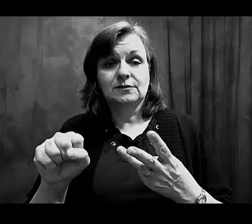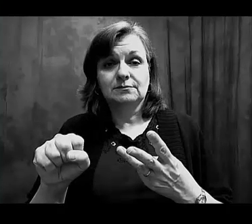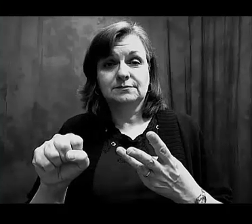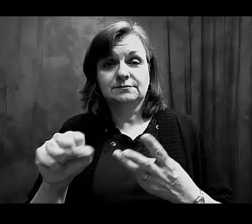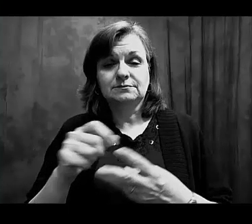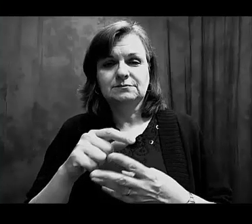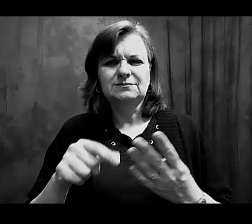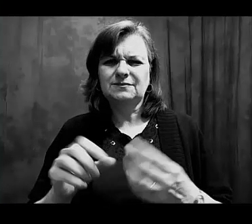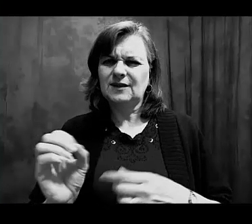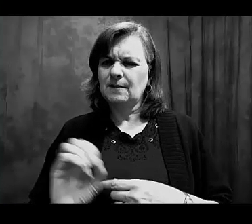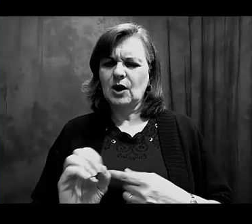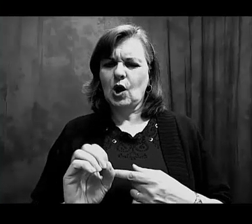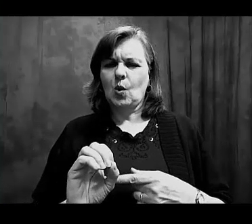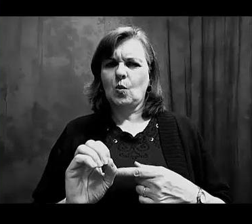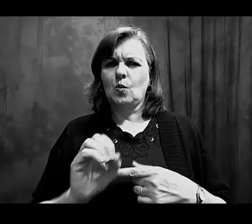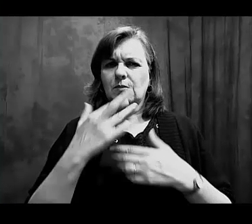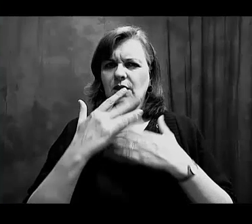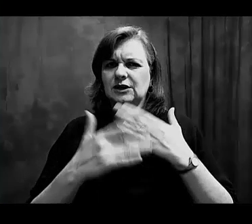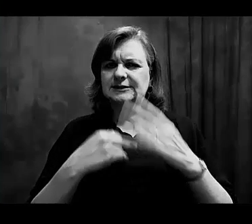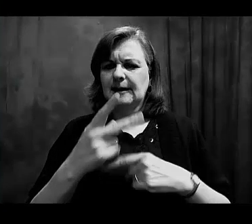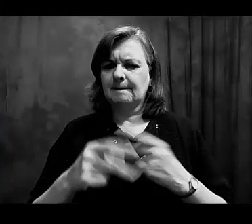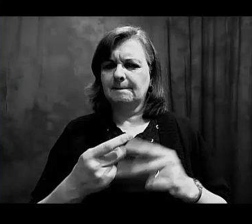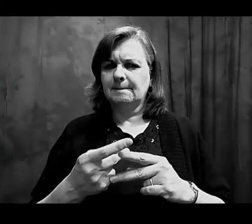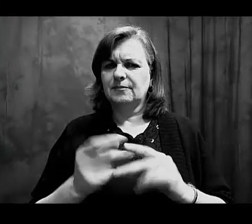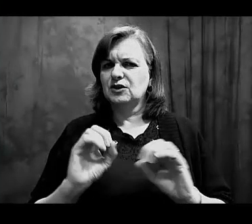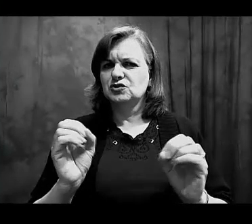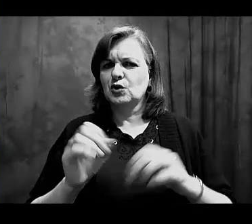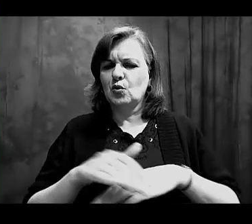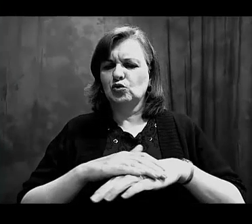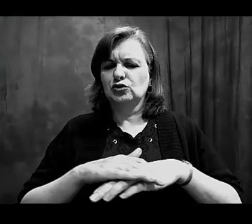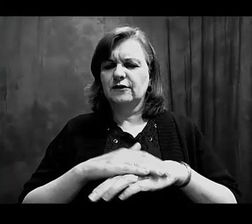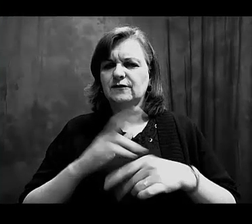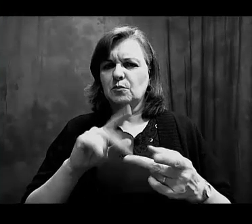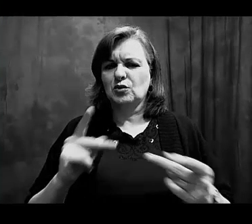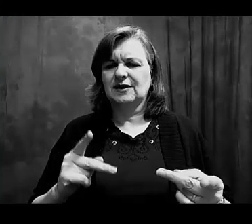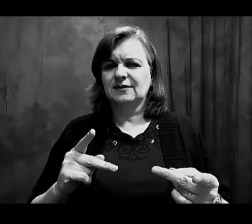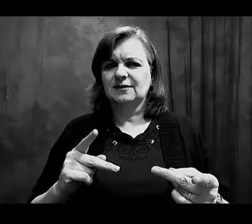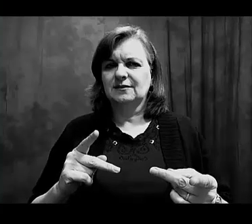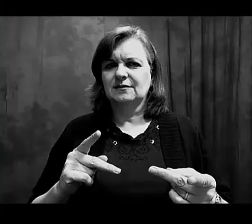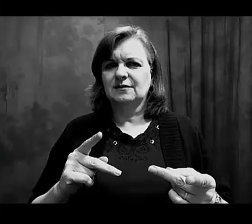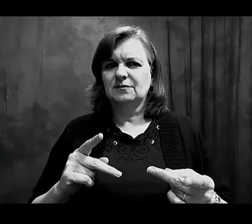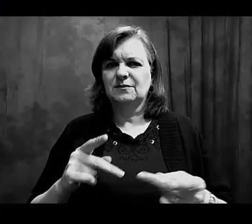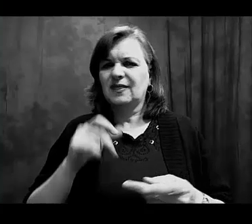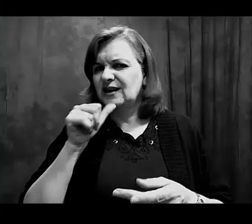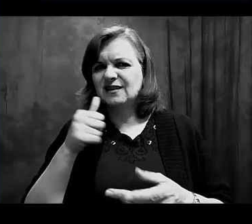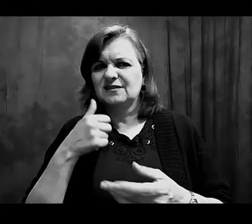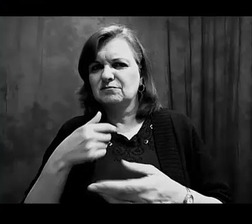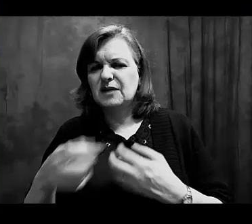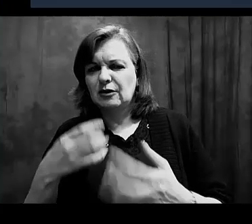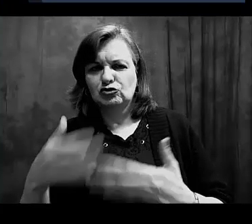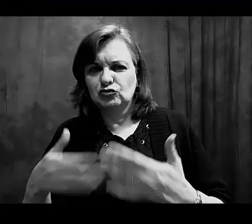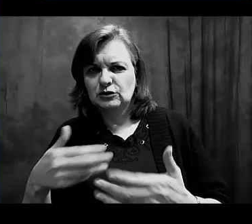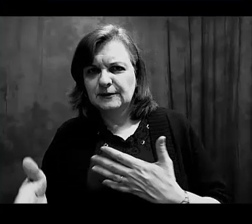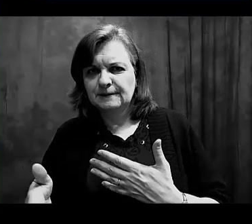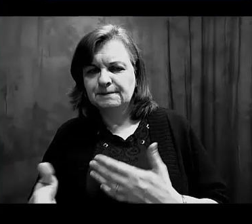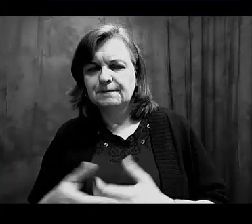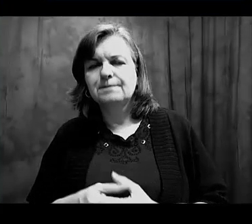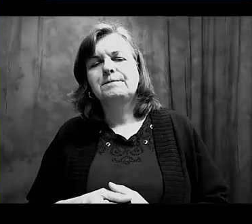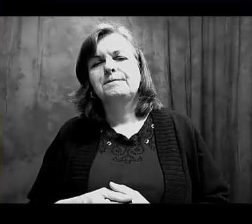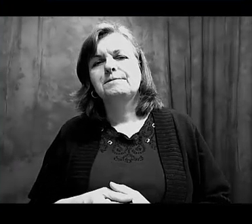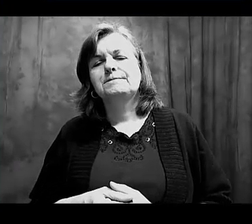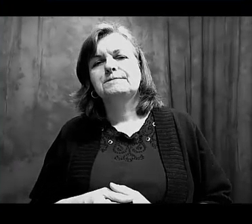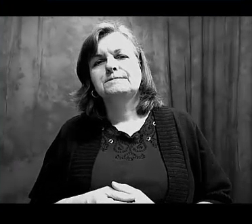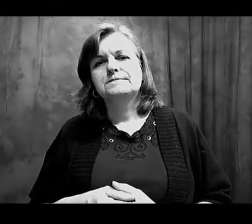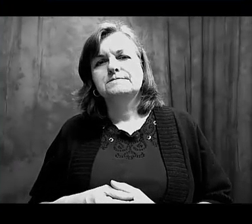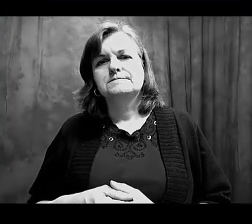okay? Now O, it doesn't have the surface proteins, but your body's not concerned about that, all right? So